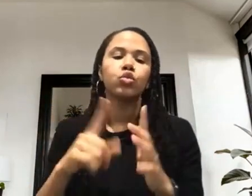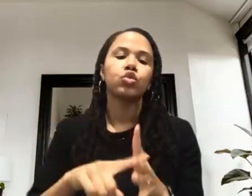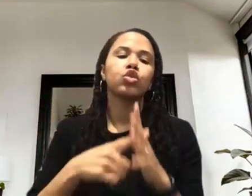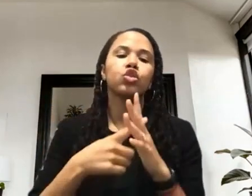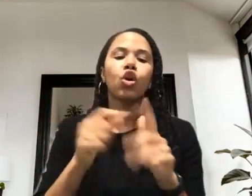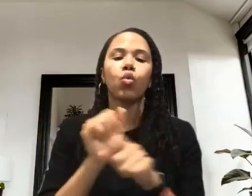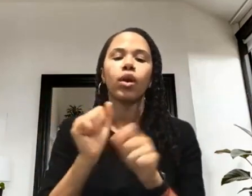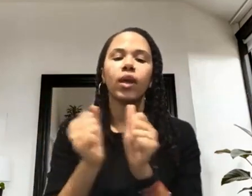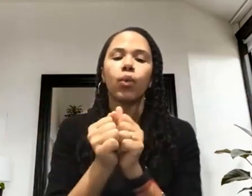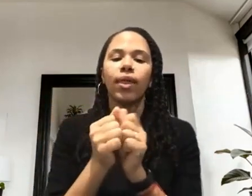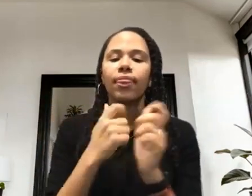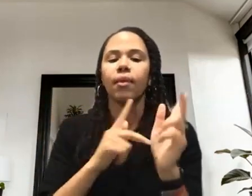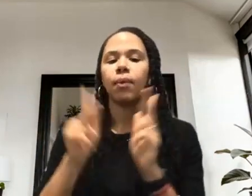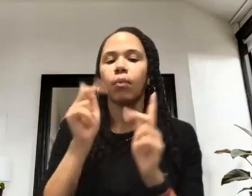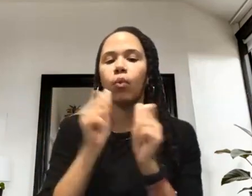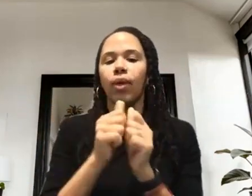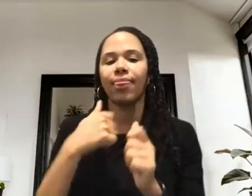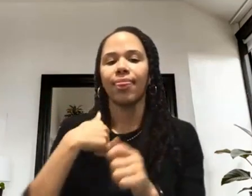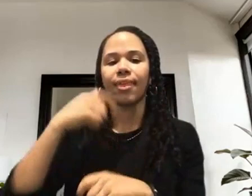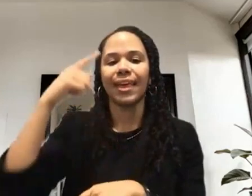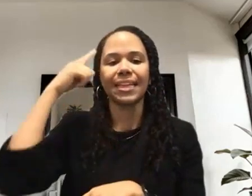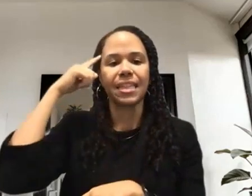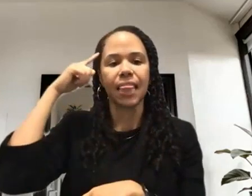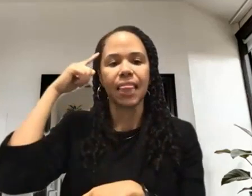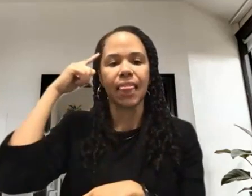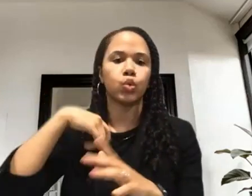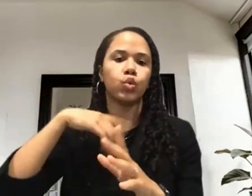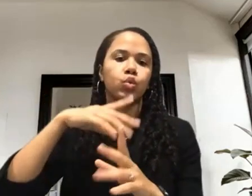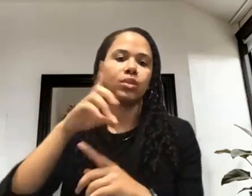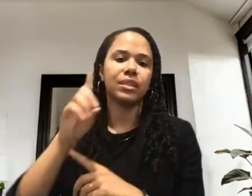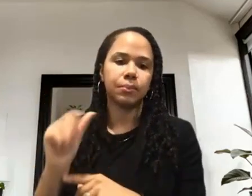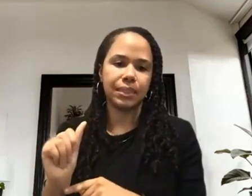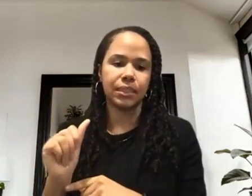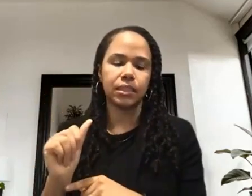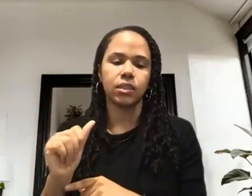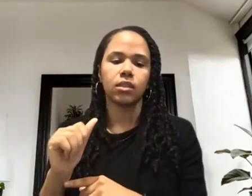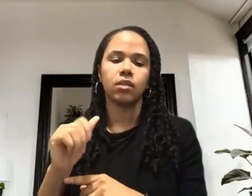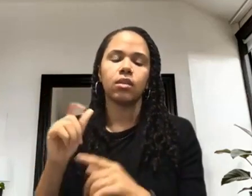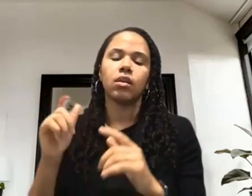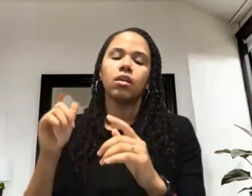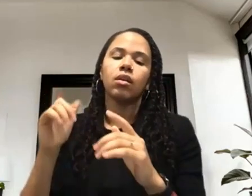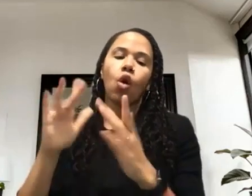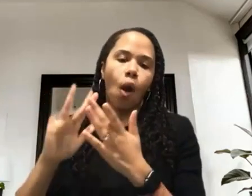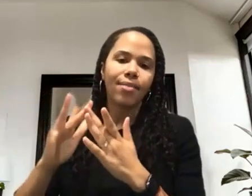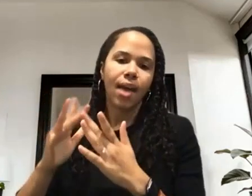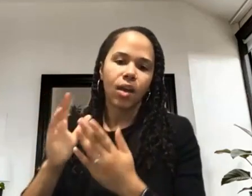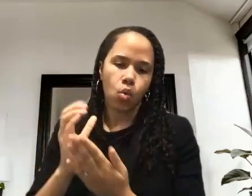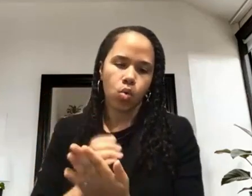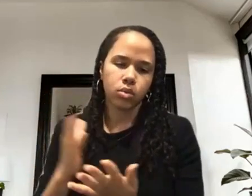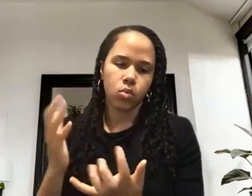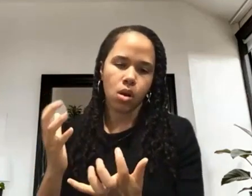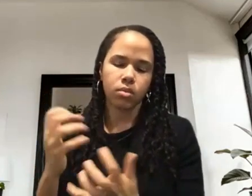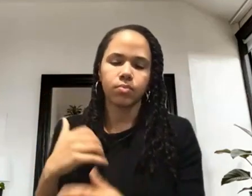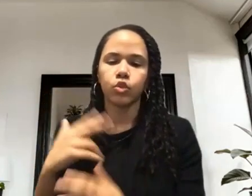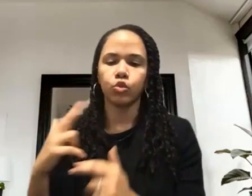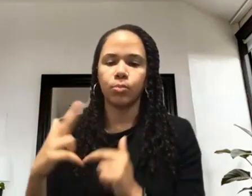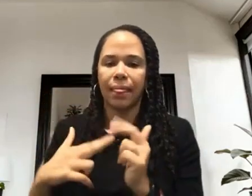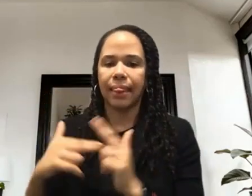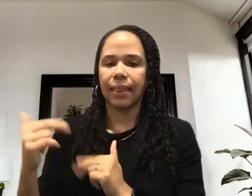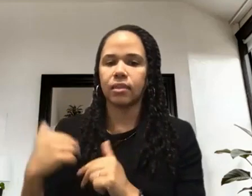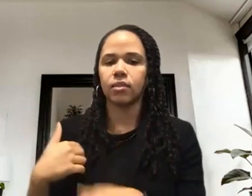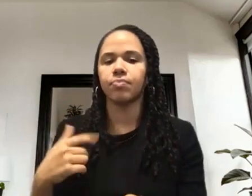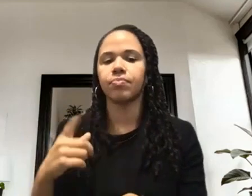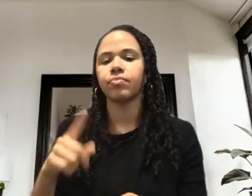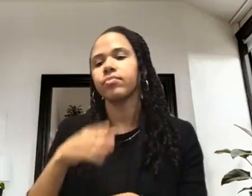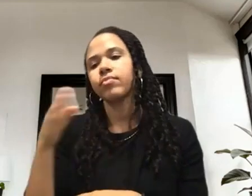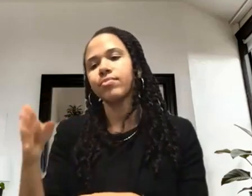intellectual disabilities in an online course. We know of some work from CU Boulder of people working with people with intellectual